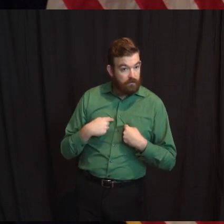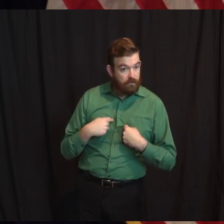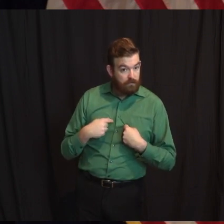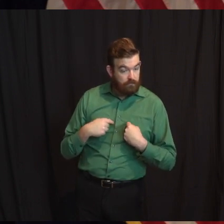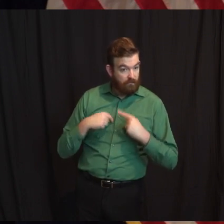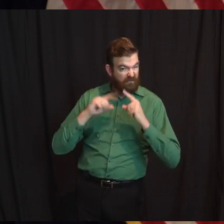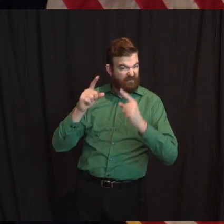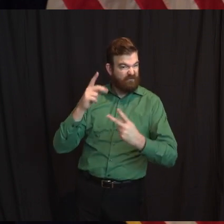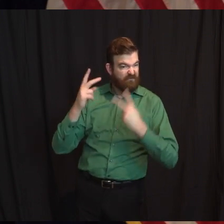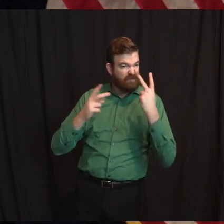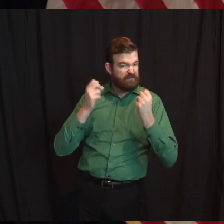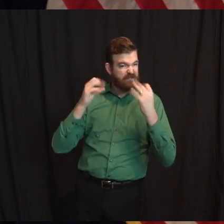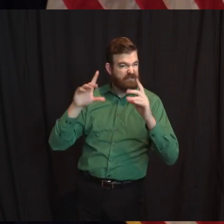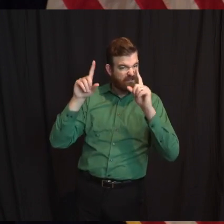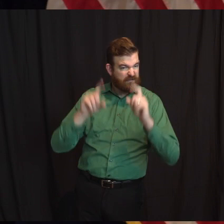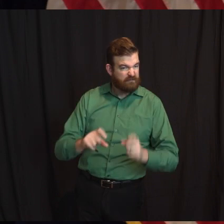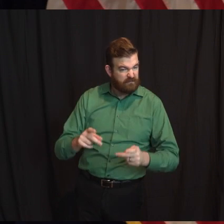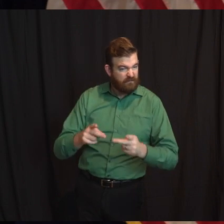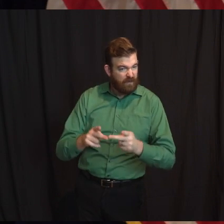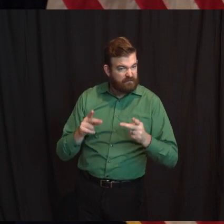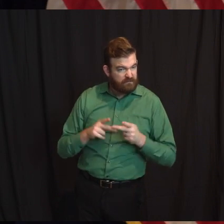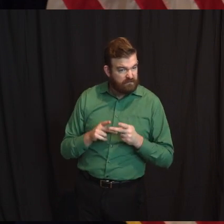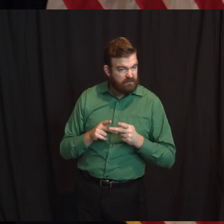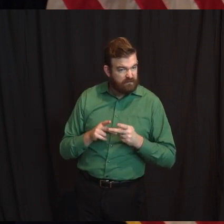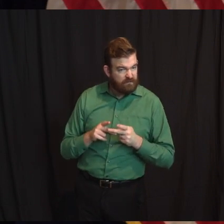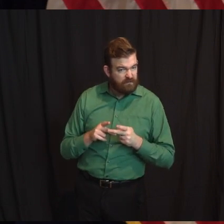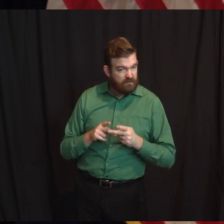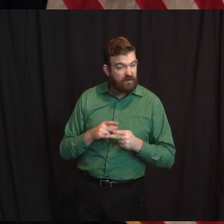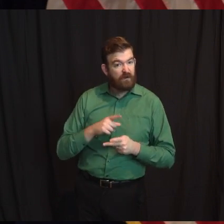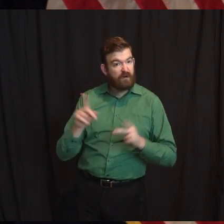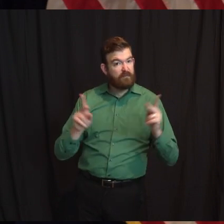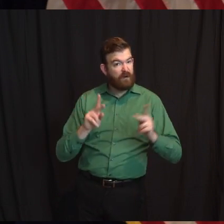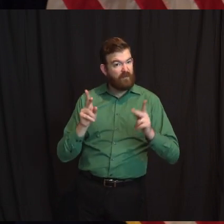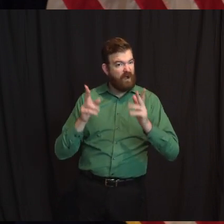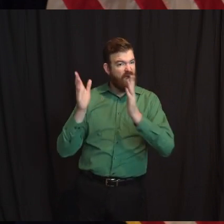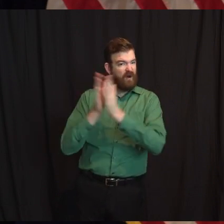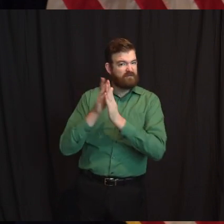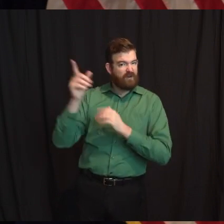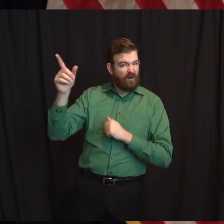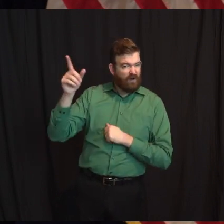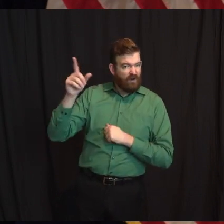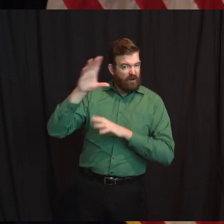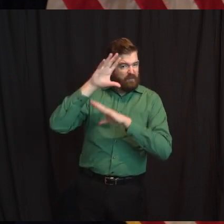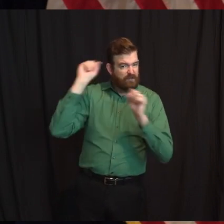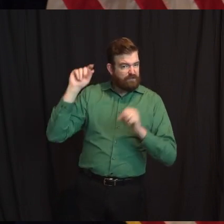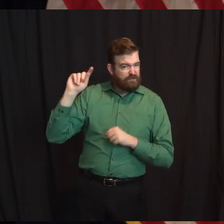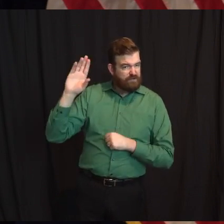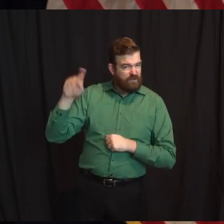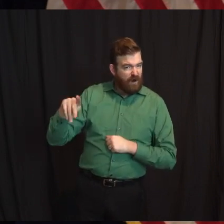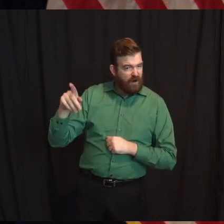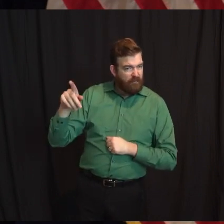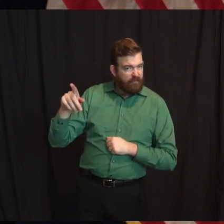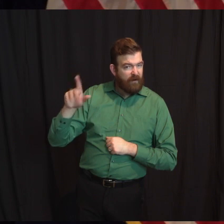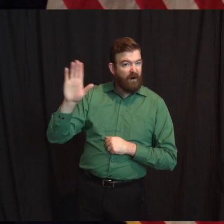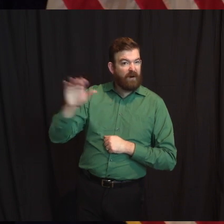And he's also been asked a few times, because the staff can get a test every day,